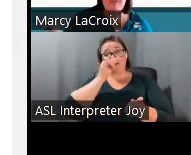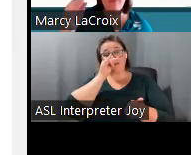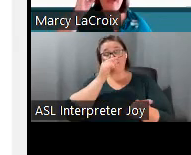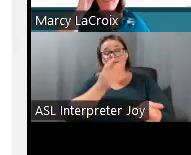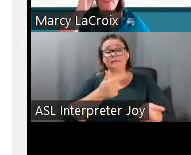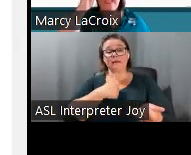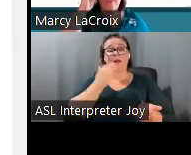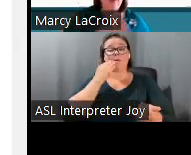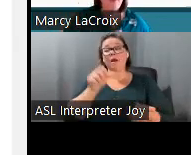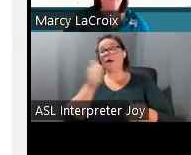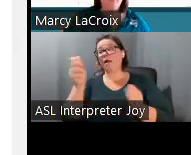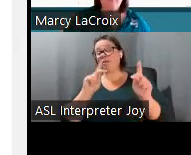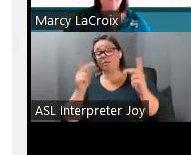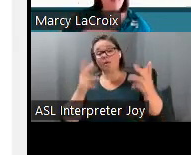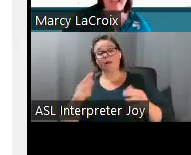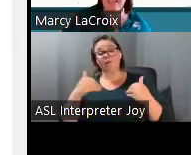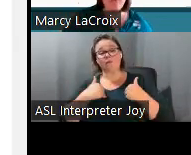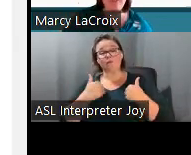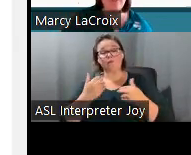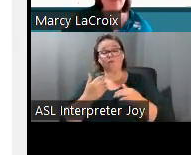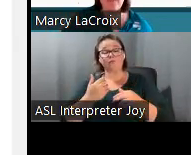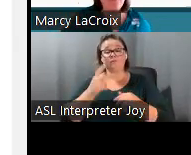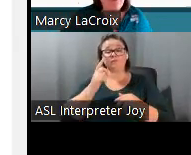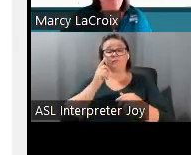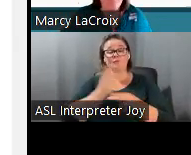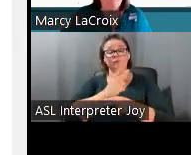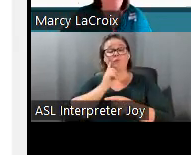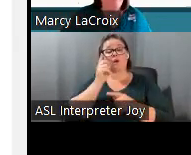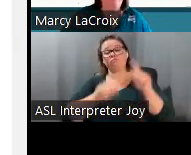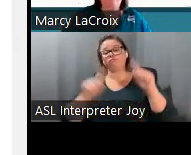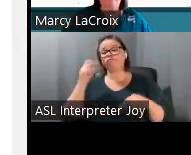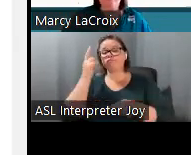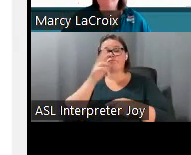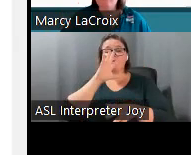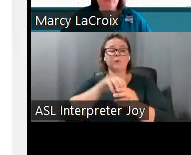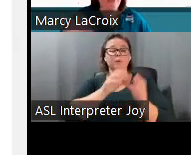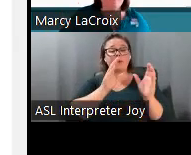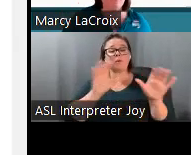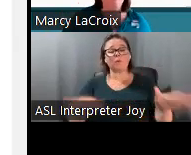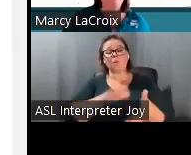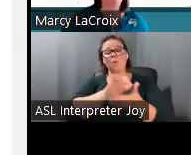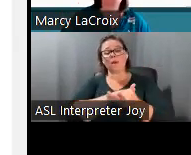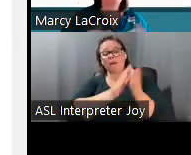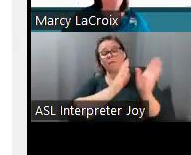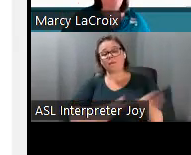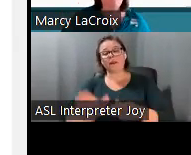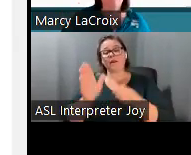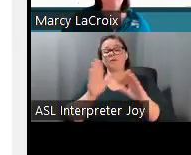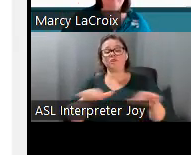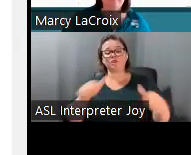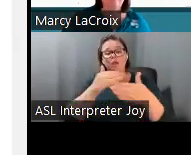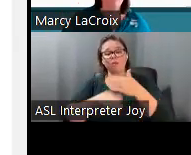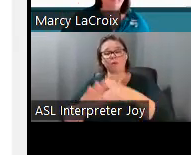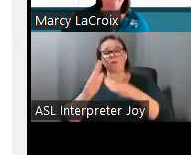other people have used them for a variety of reasons, including wedding planning and childbirth planning. There's so